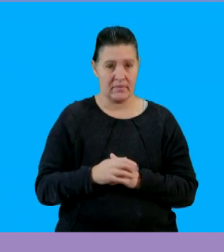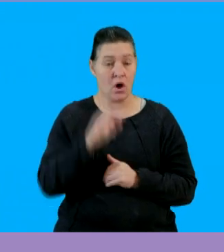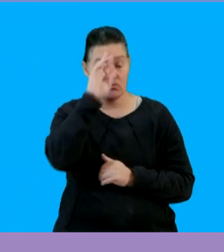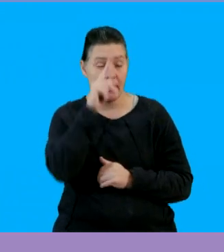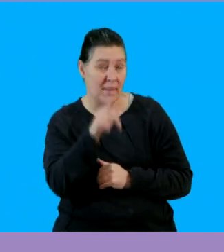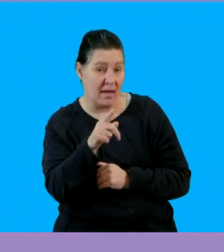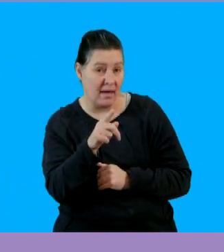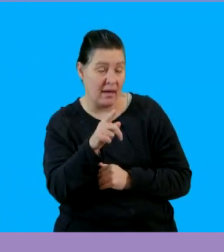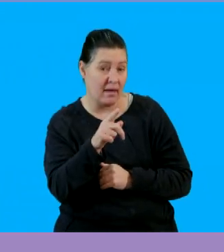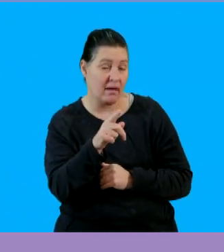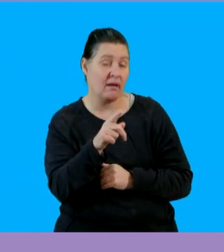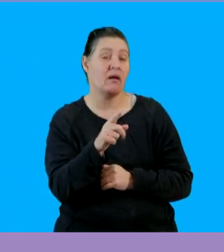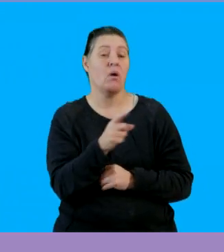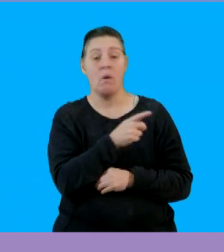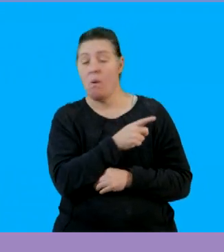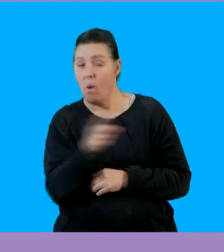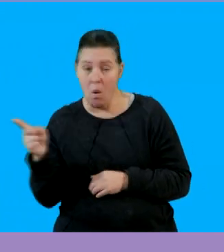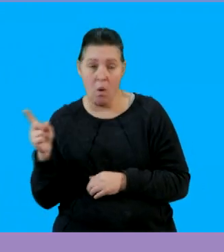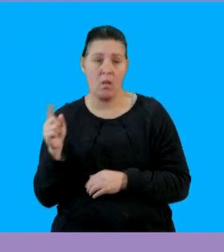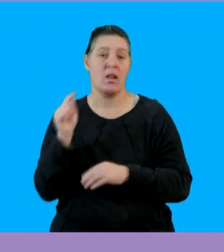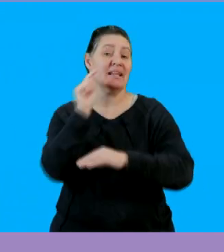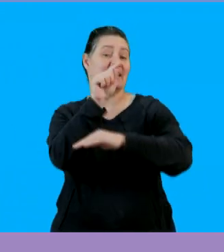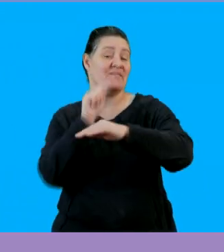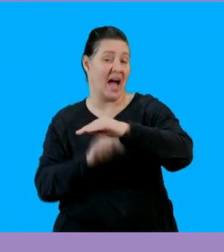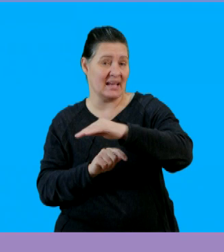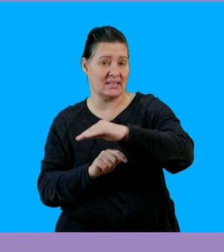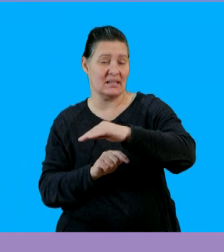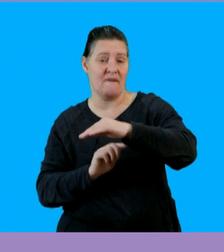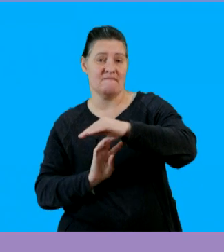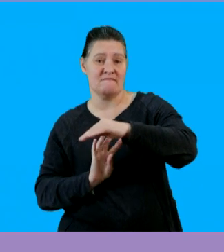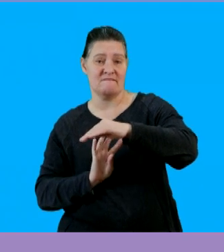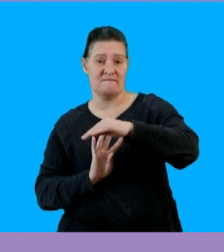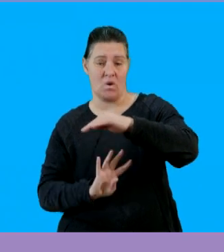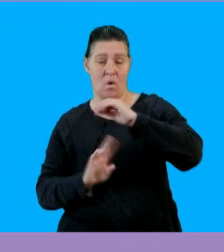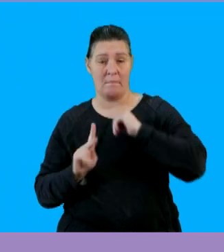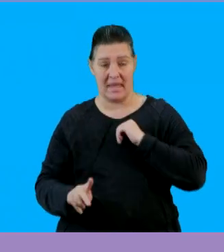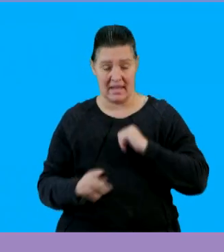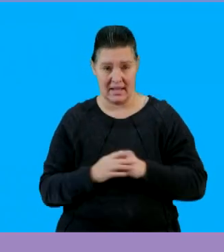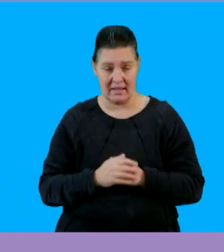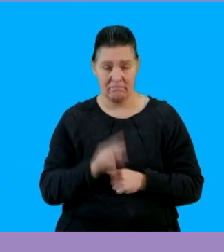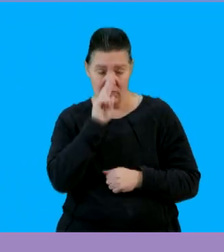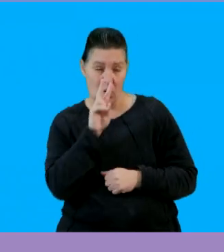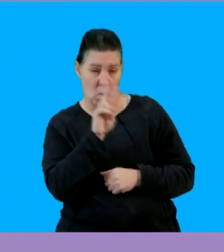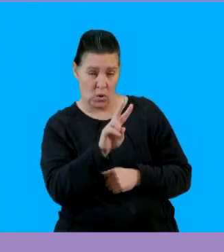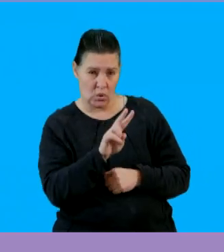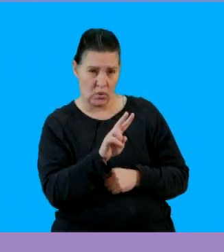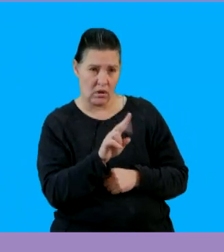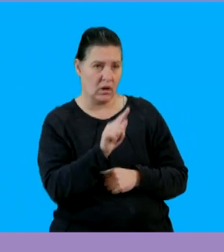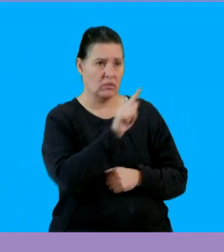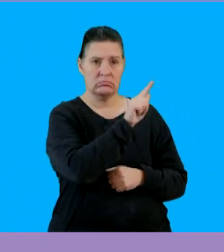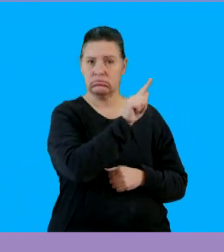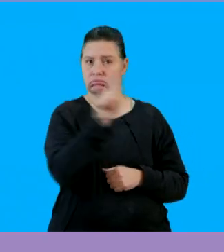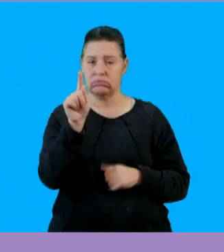24p. Now remember, all of this is divided by the 4p. Now if we look